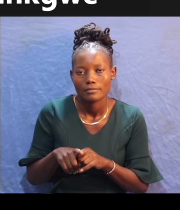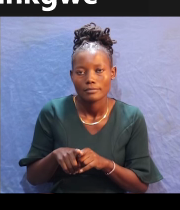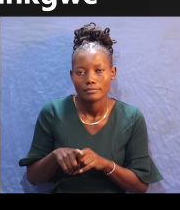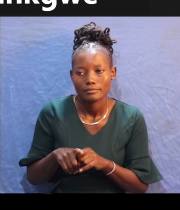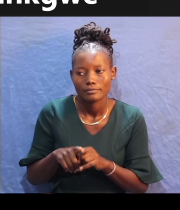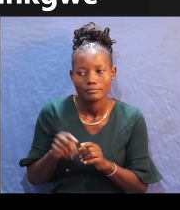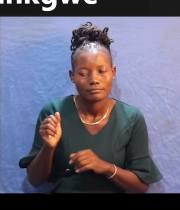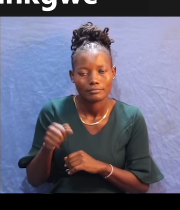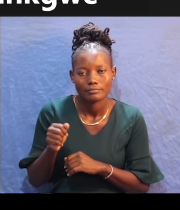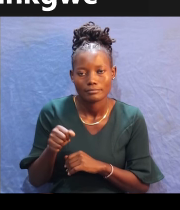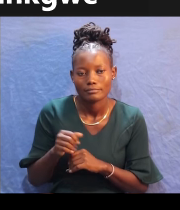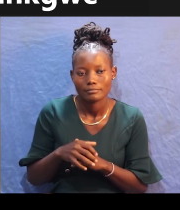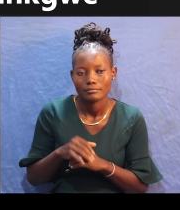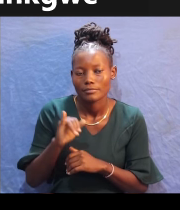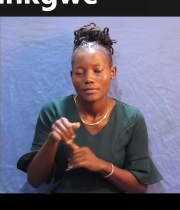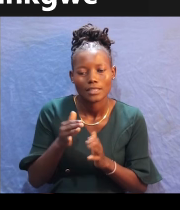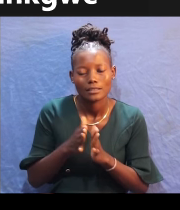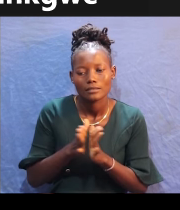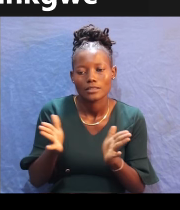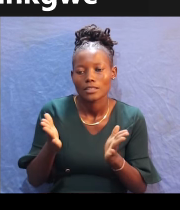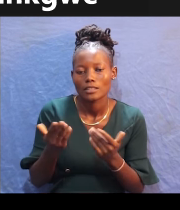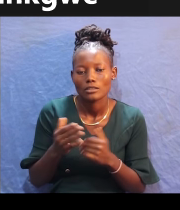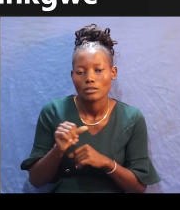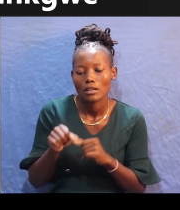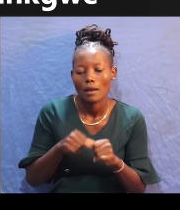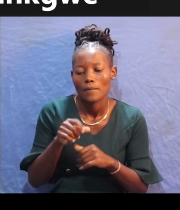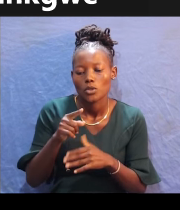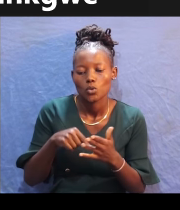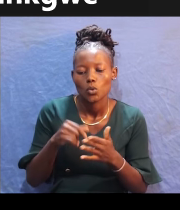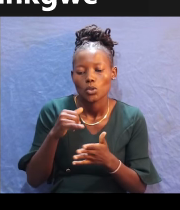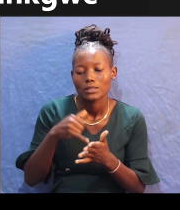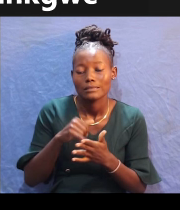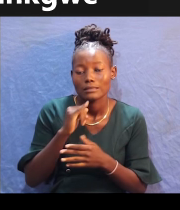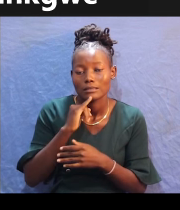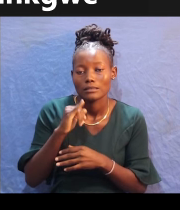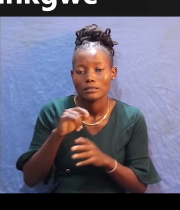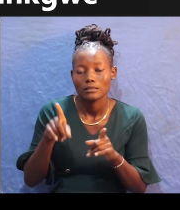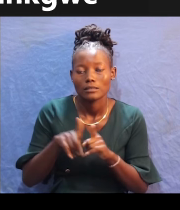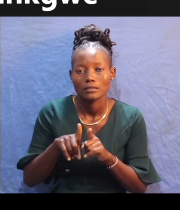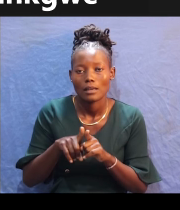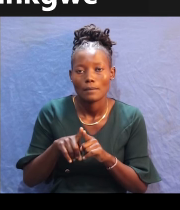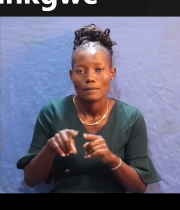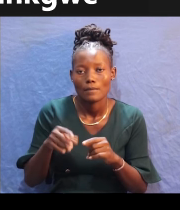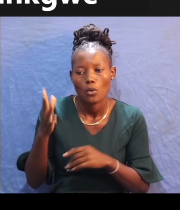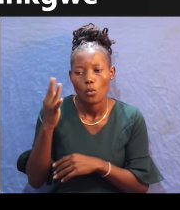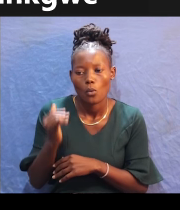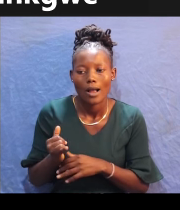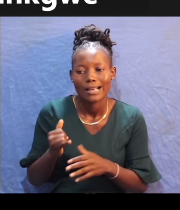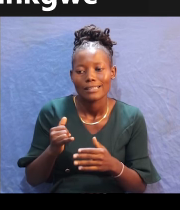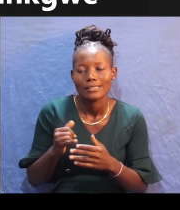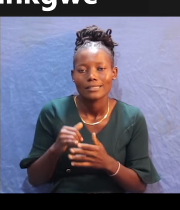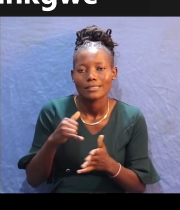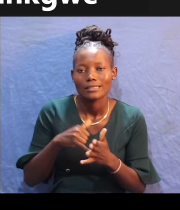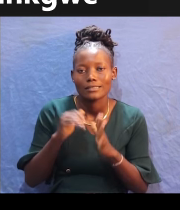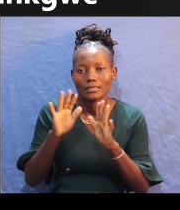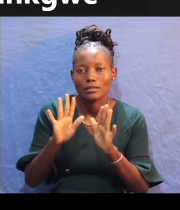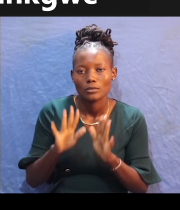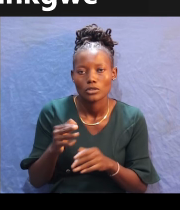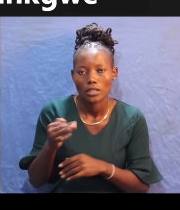yeah, just this was a general overview of what is it and how and why is it important for you